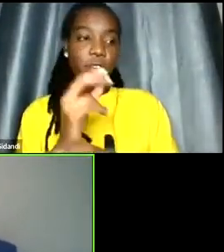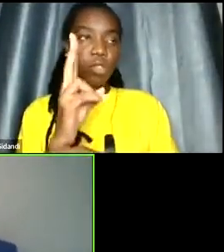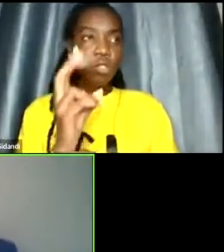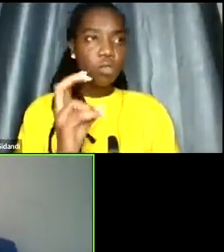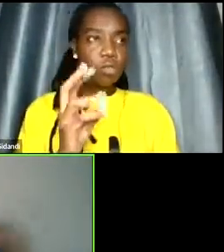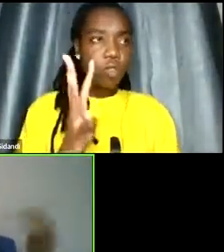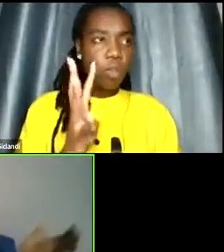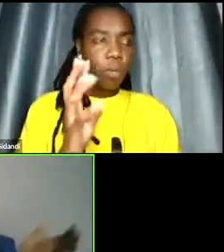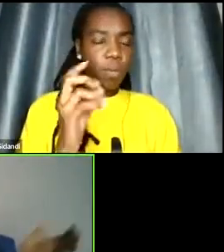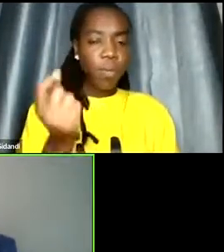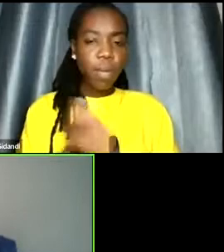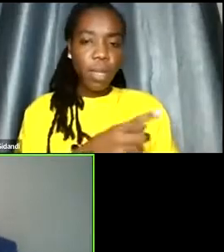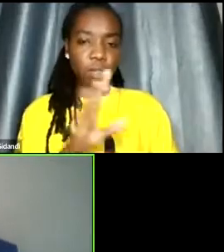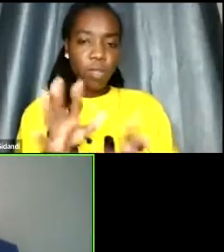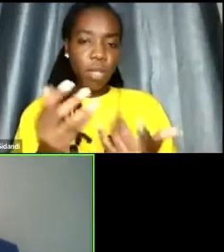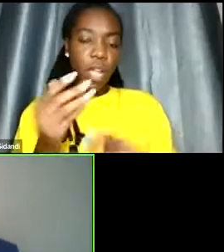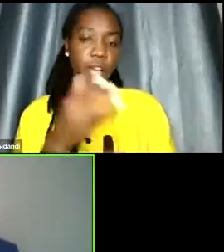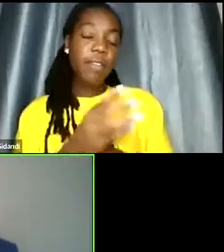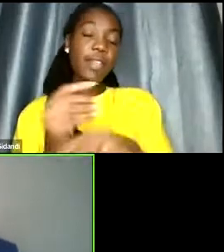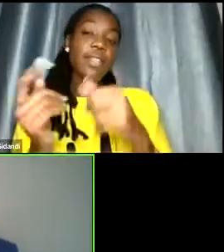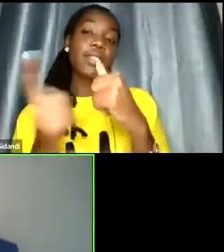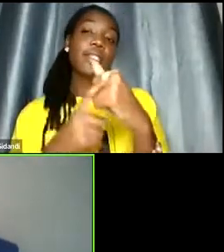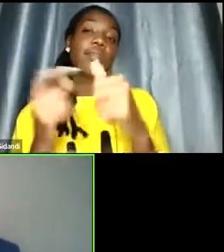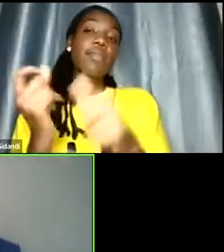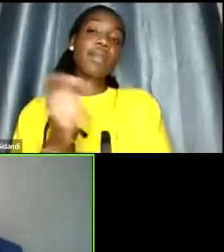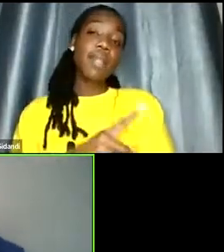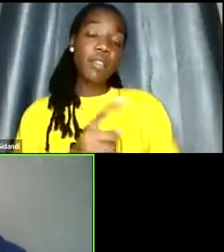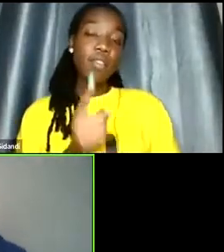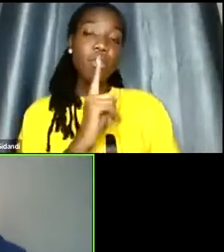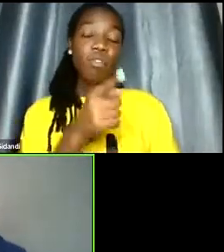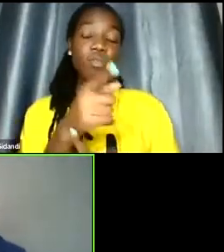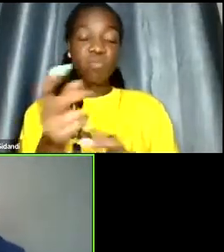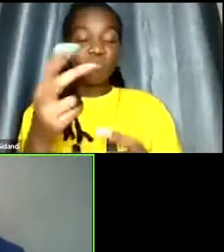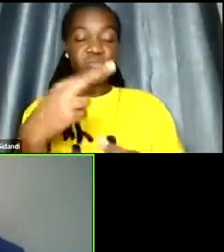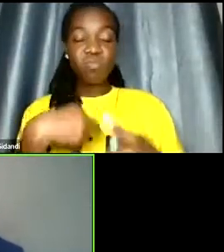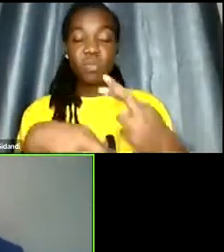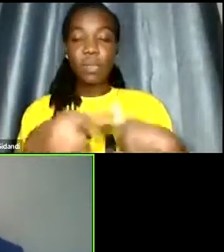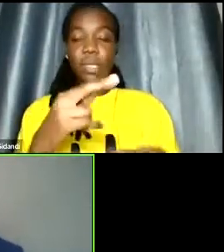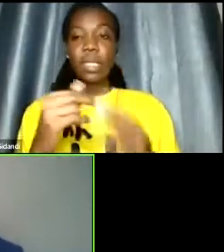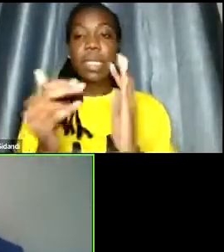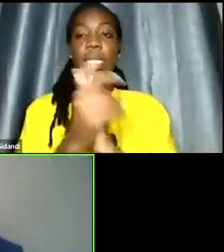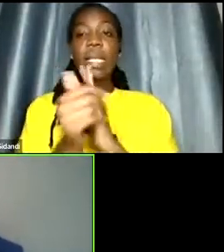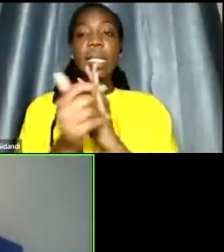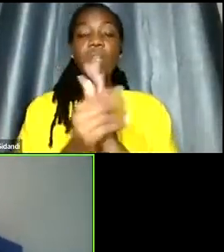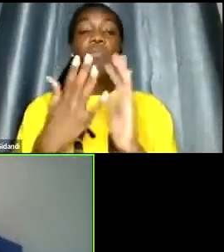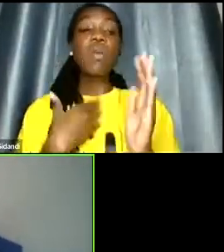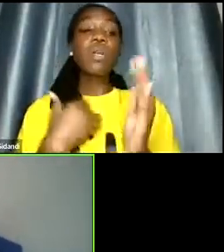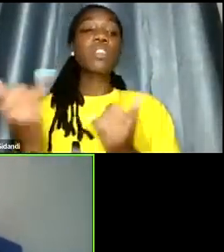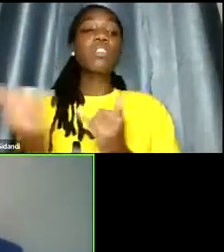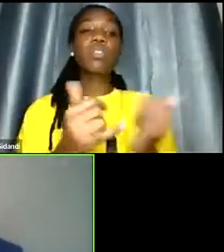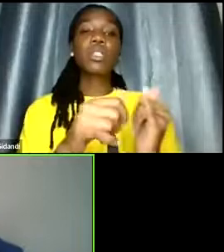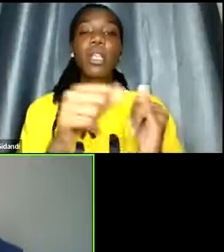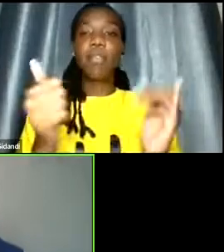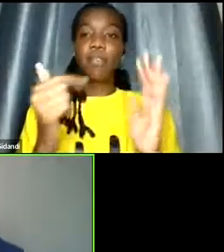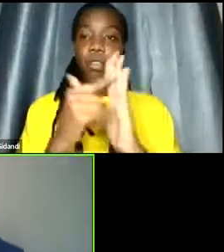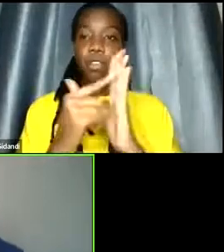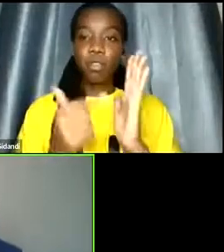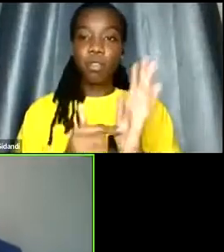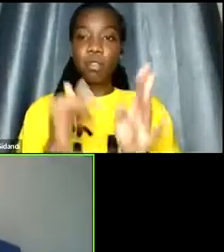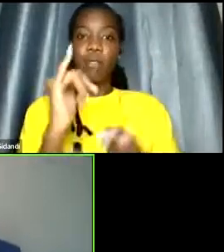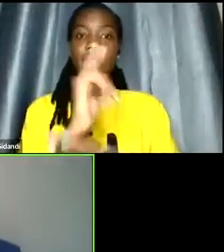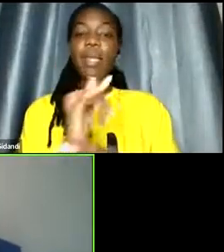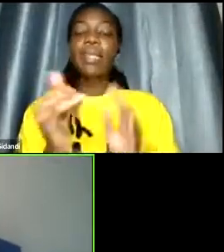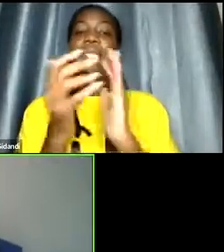once, to review the talent pool that they have. Now, I want to introduce another concept. That is the talent